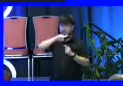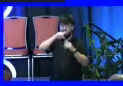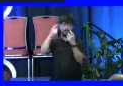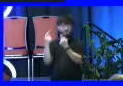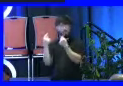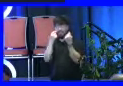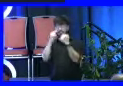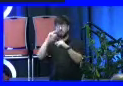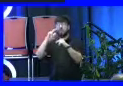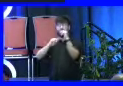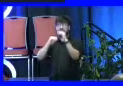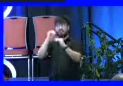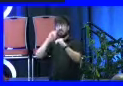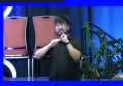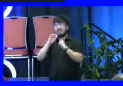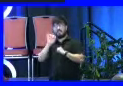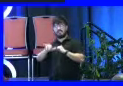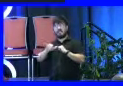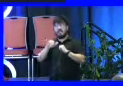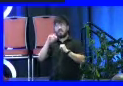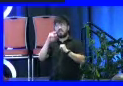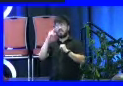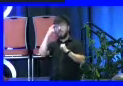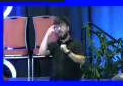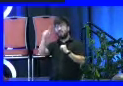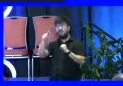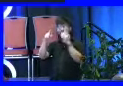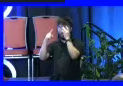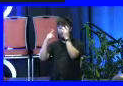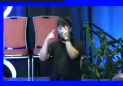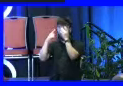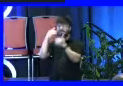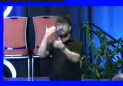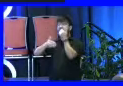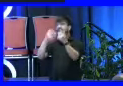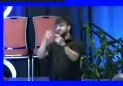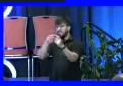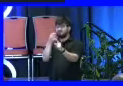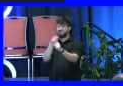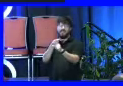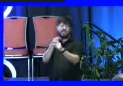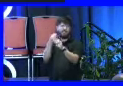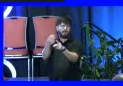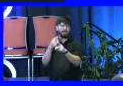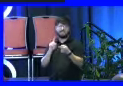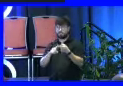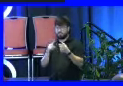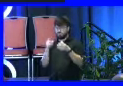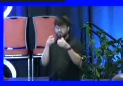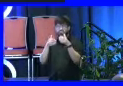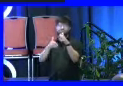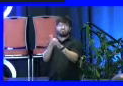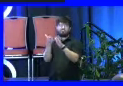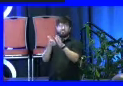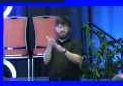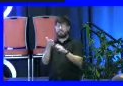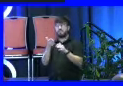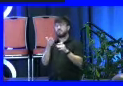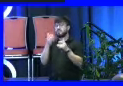that an exhibit that leads us back to the collaborative that says that when it comes to